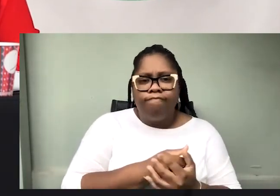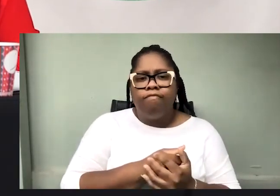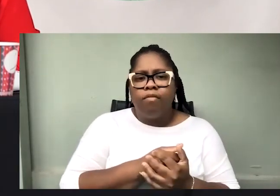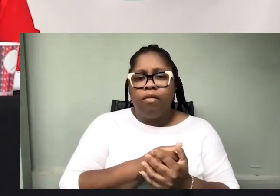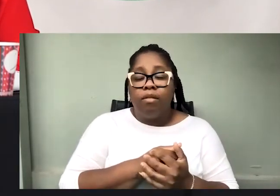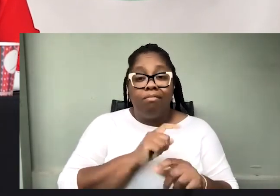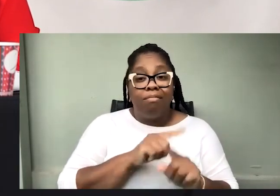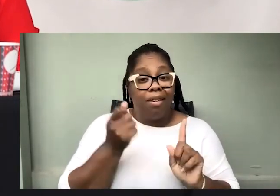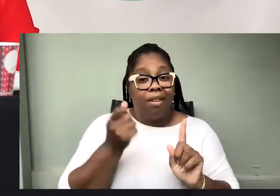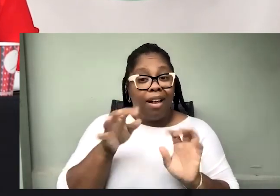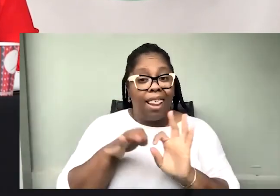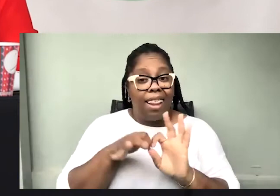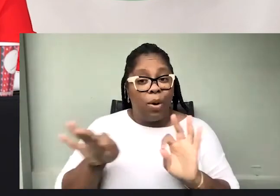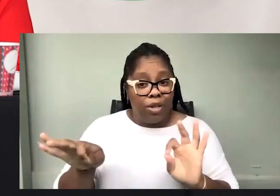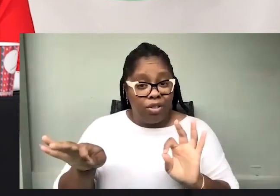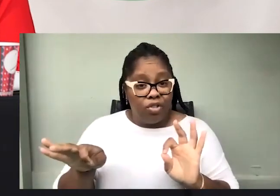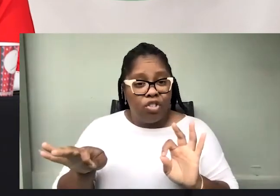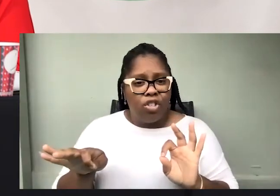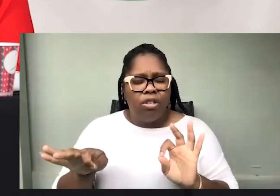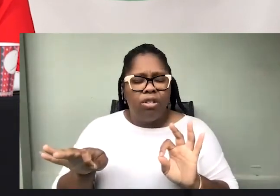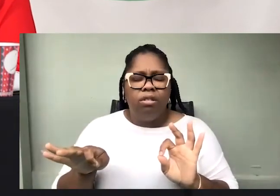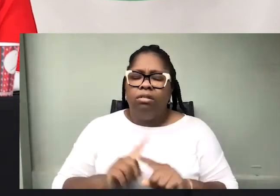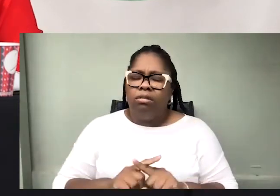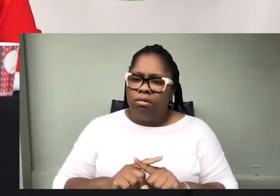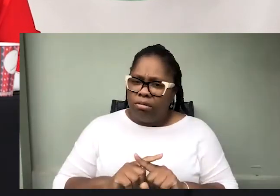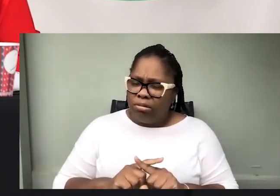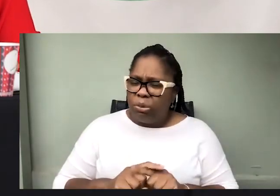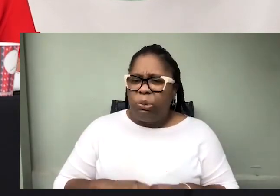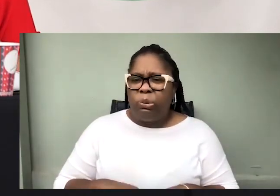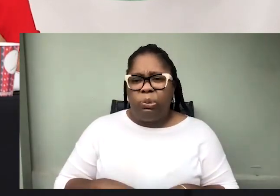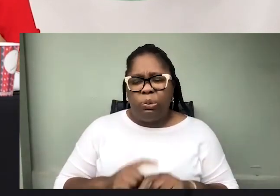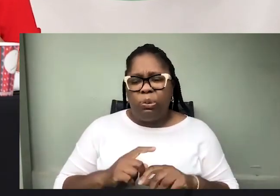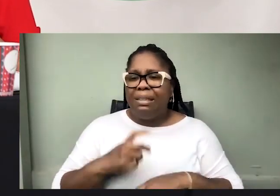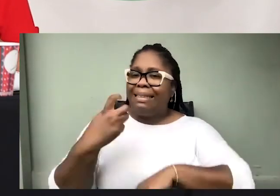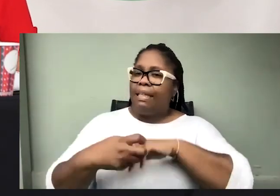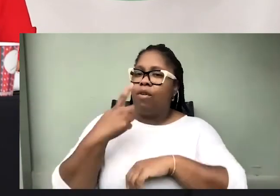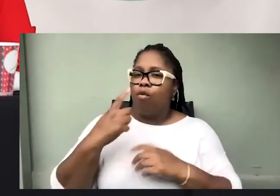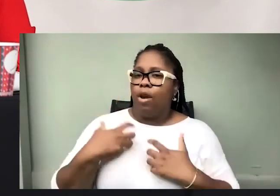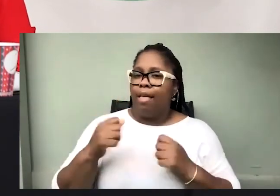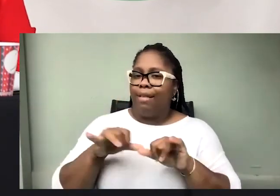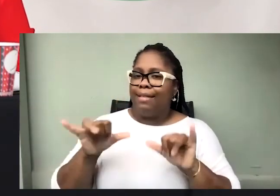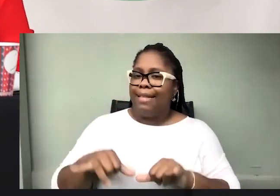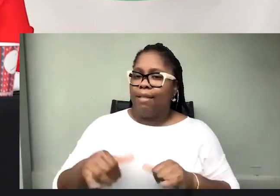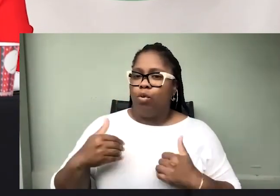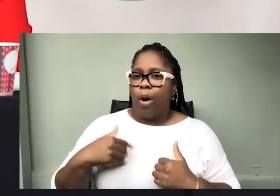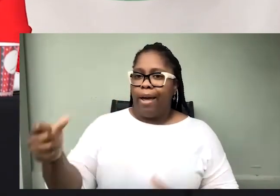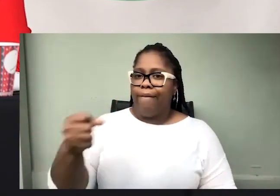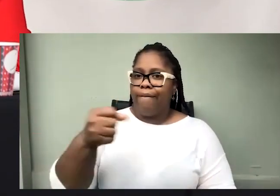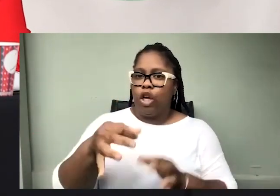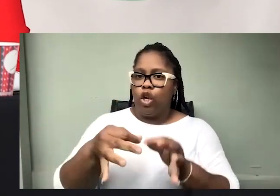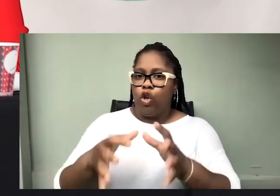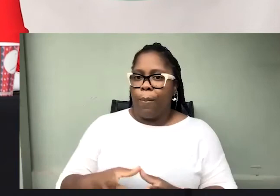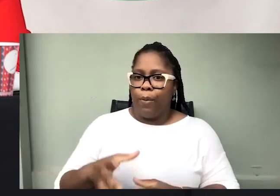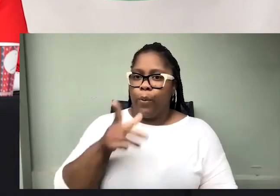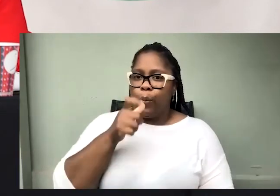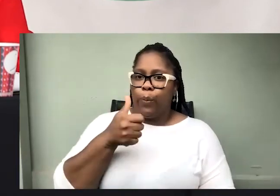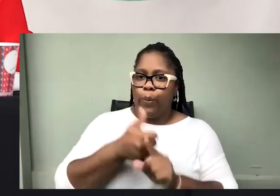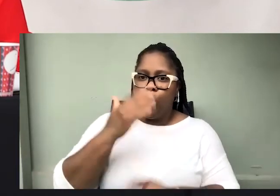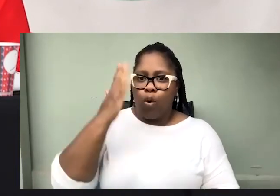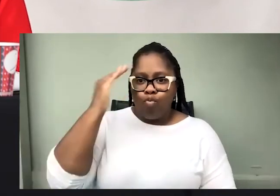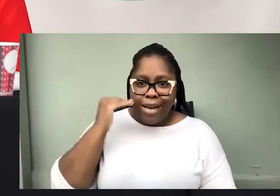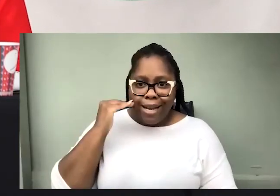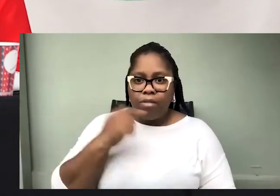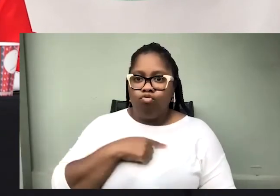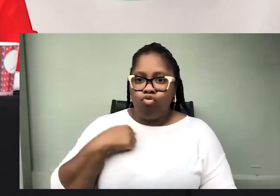at language, it is very difficult for health systems to have an interpreter that's Korean,